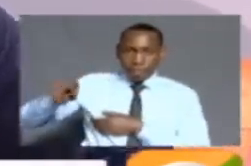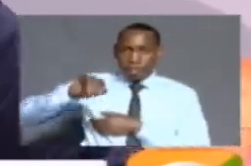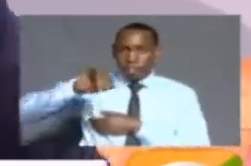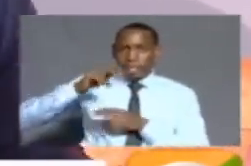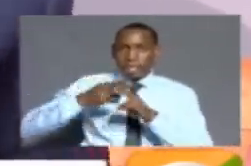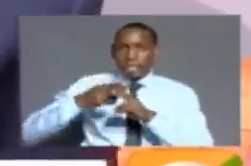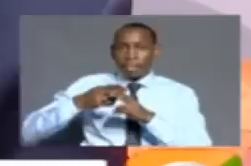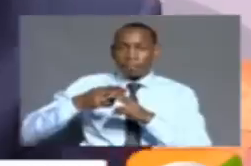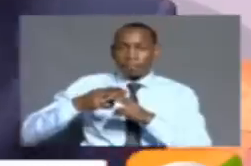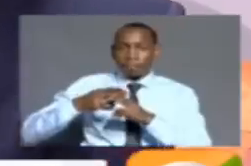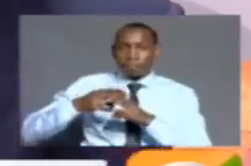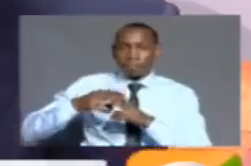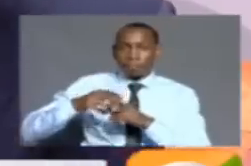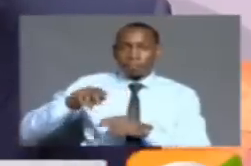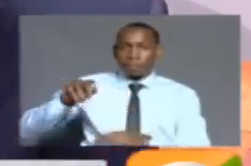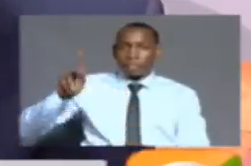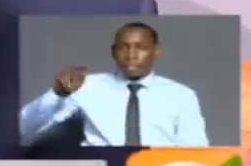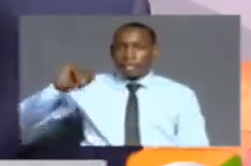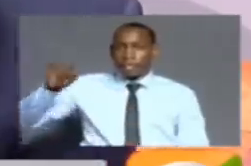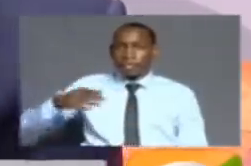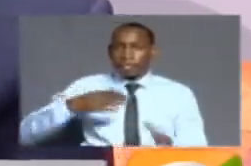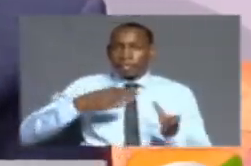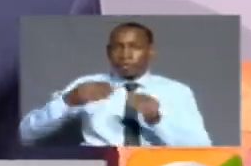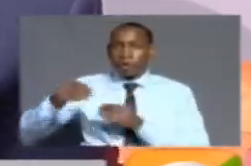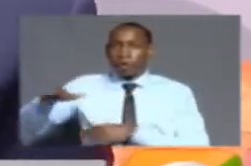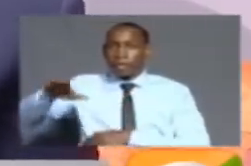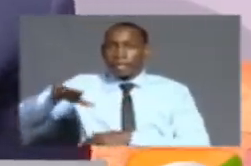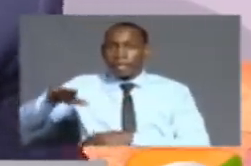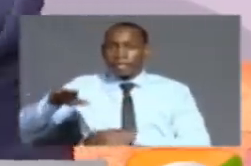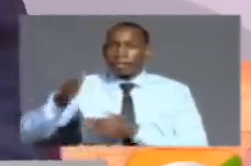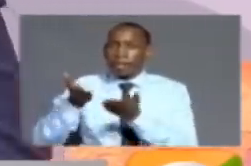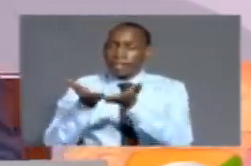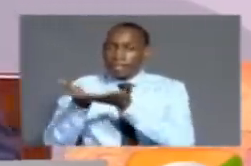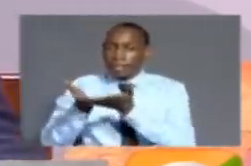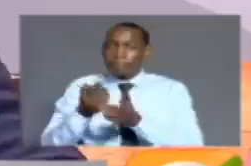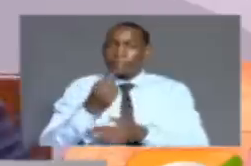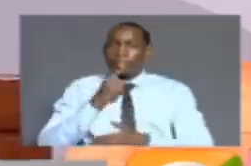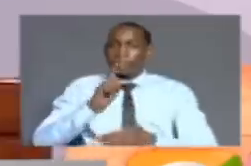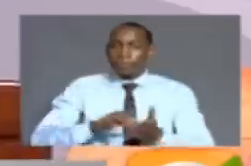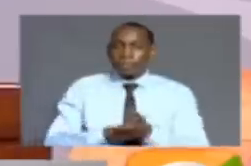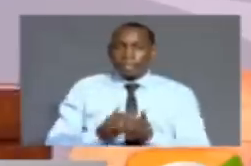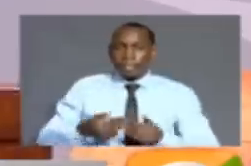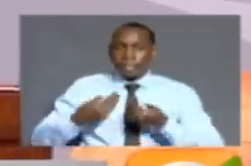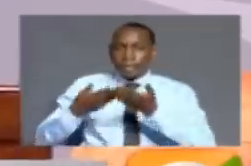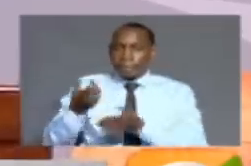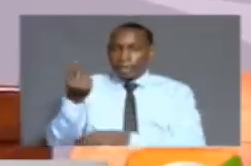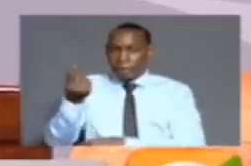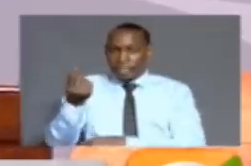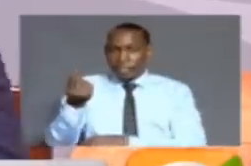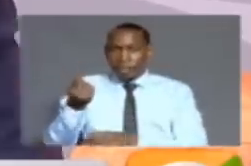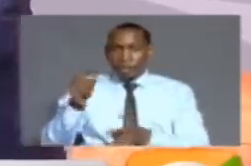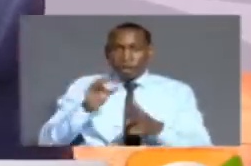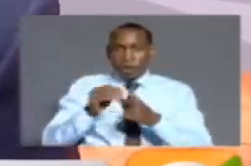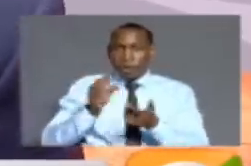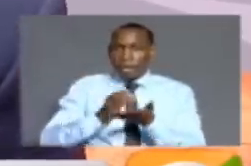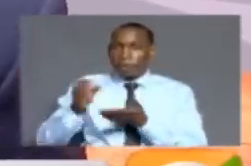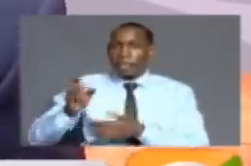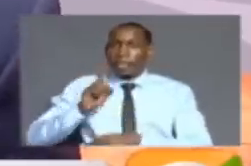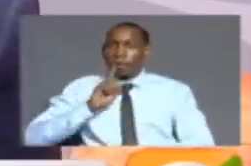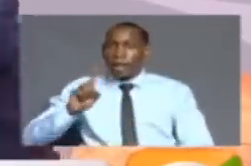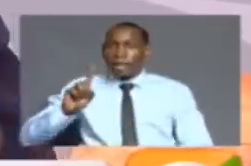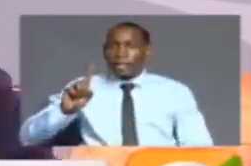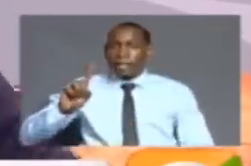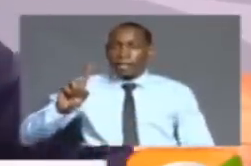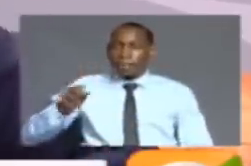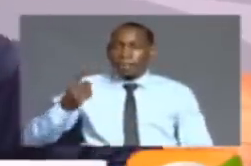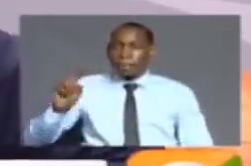KJ goes to his constituency and he says, gentlemen, I've been given 70 million or I'll be allocated 100 million. Yes.